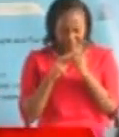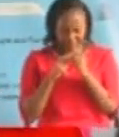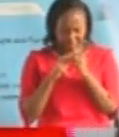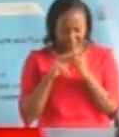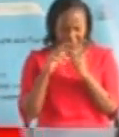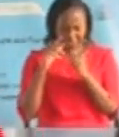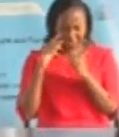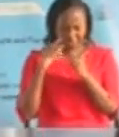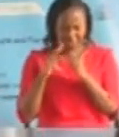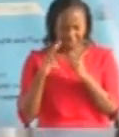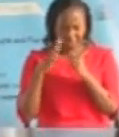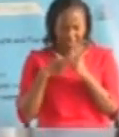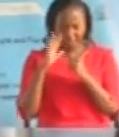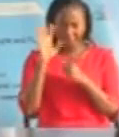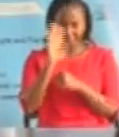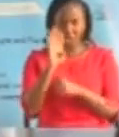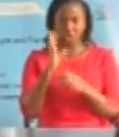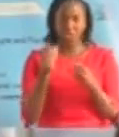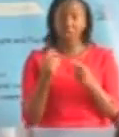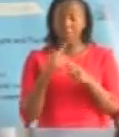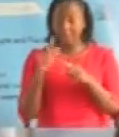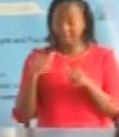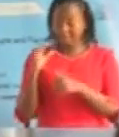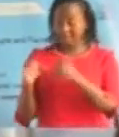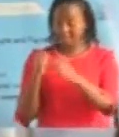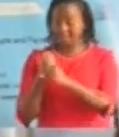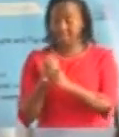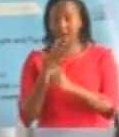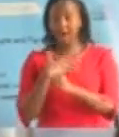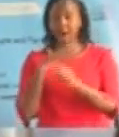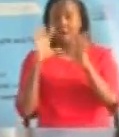In this year, our budget is